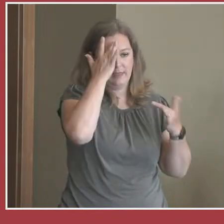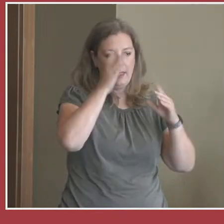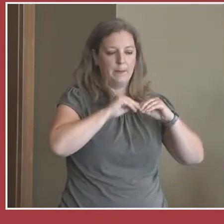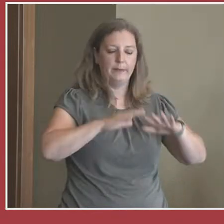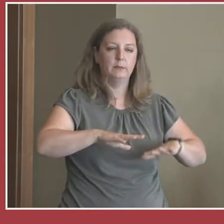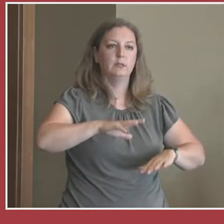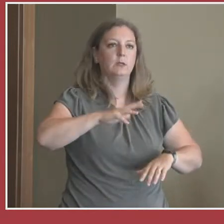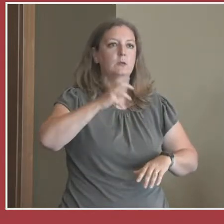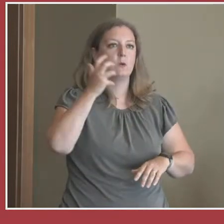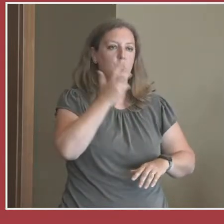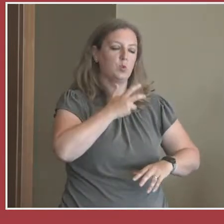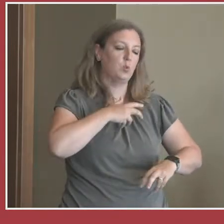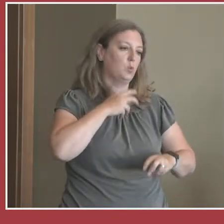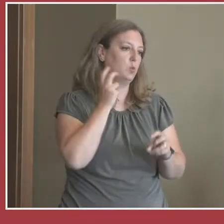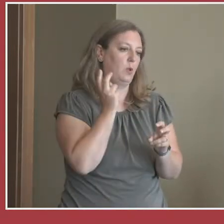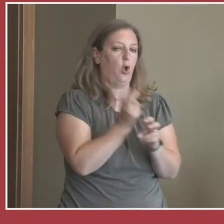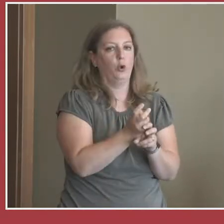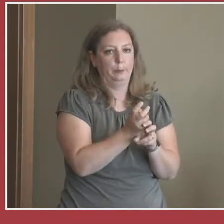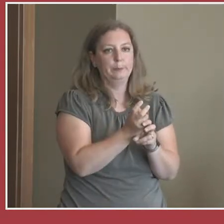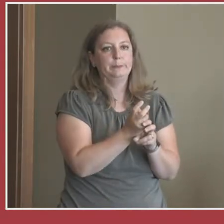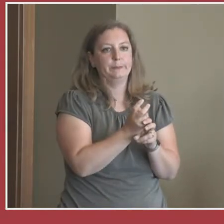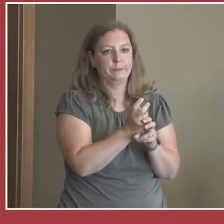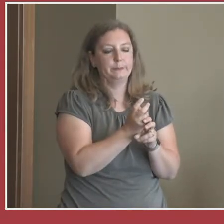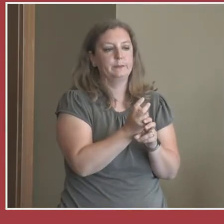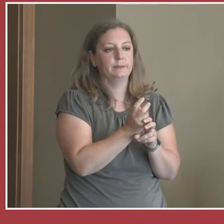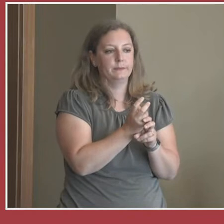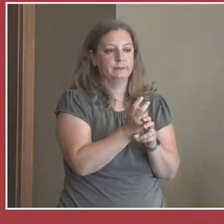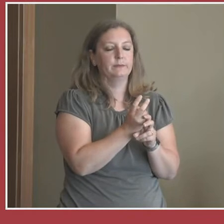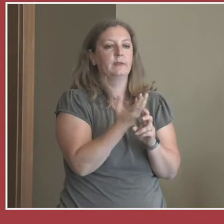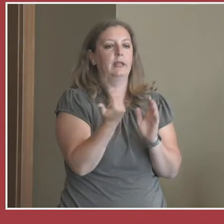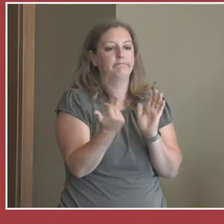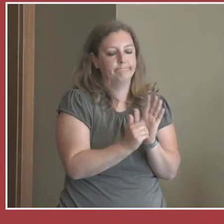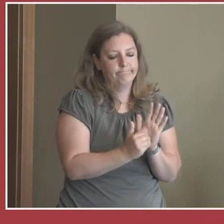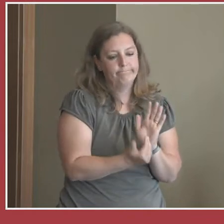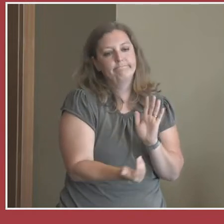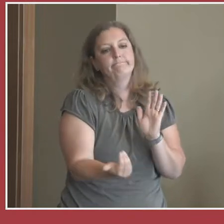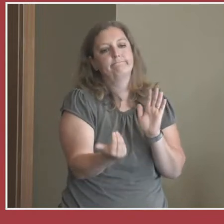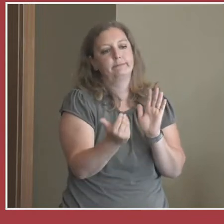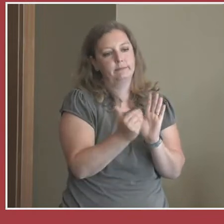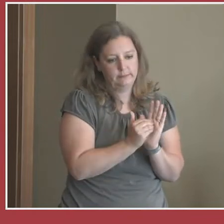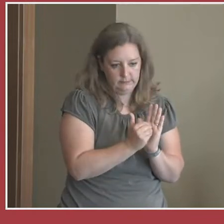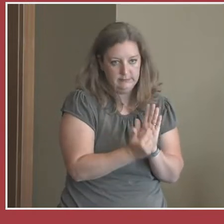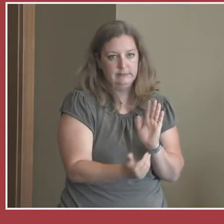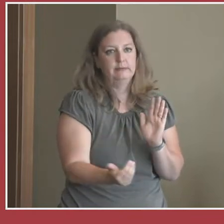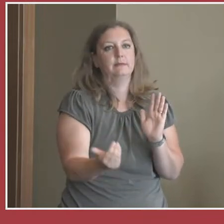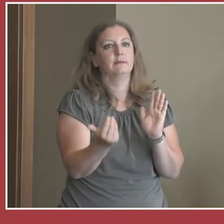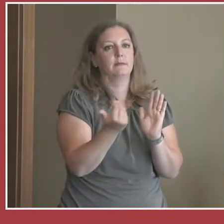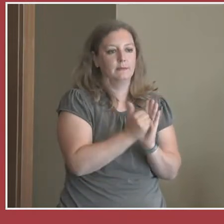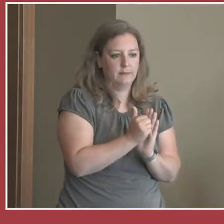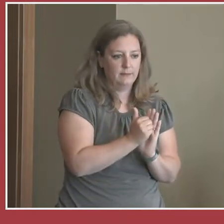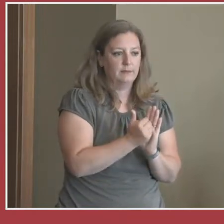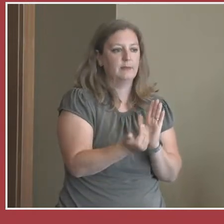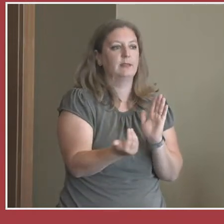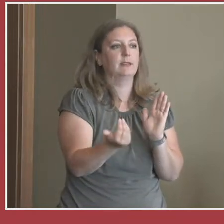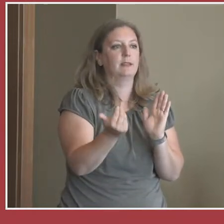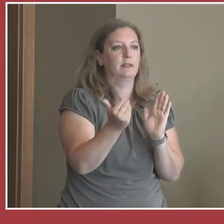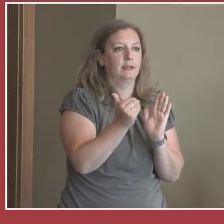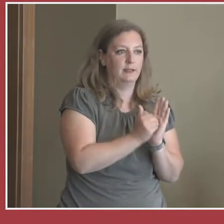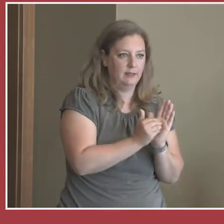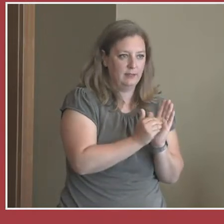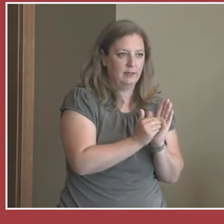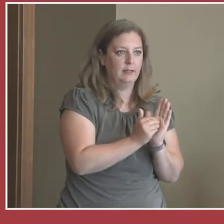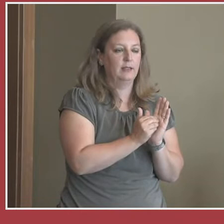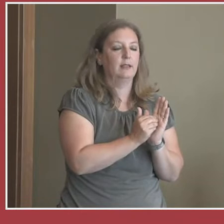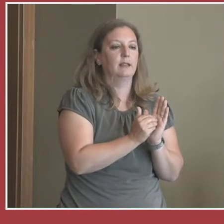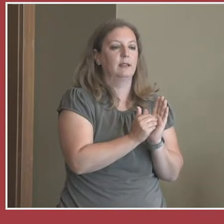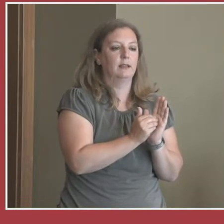so incredibly hard. And over and over and over again, I credit two